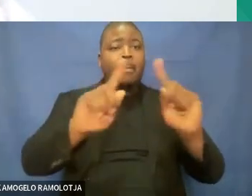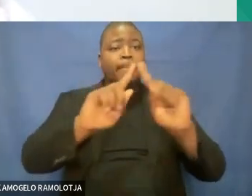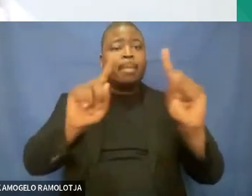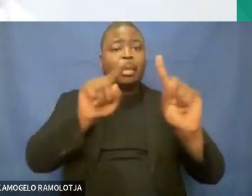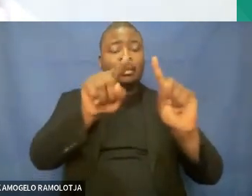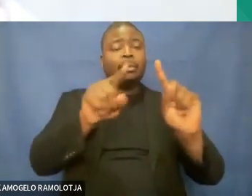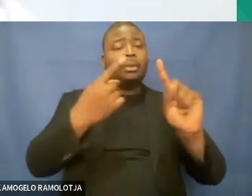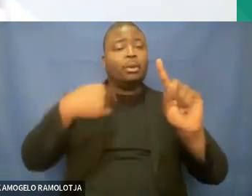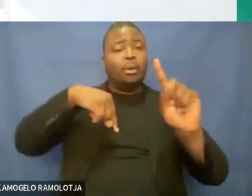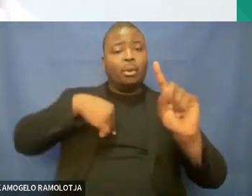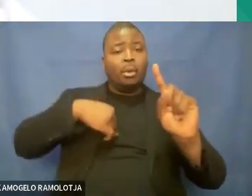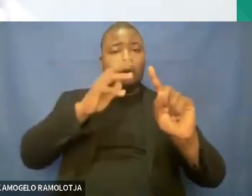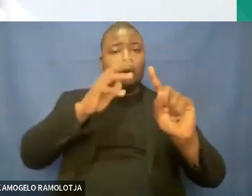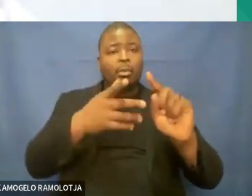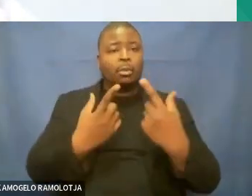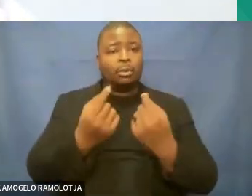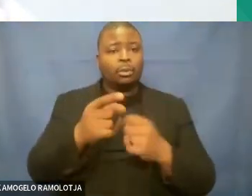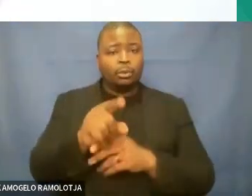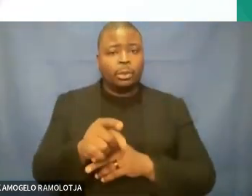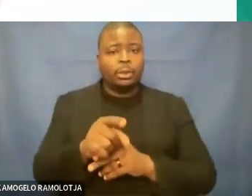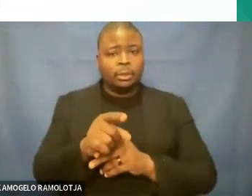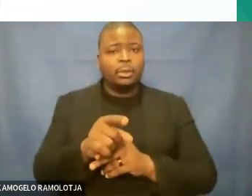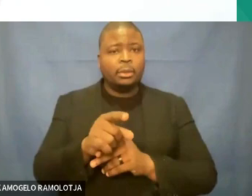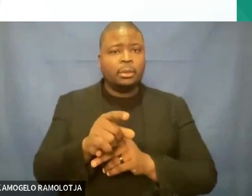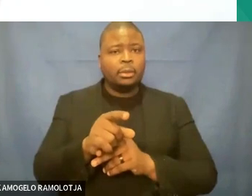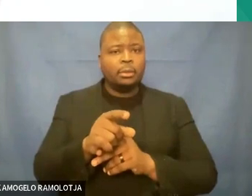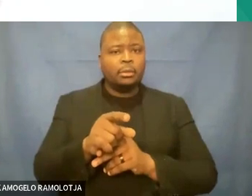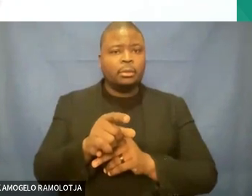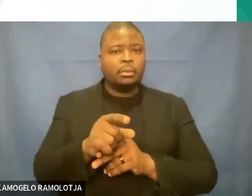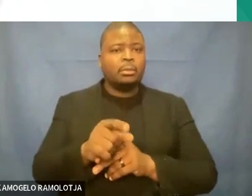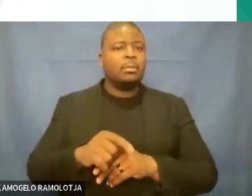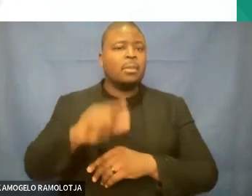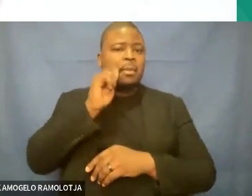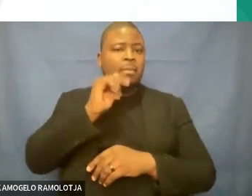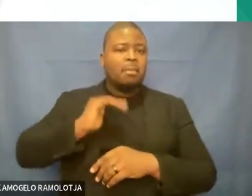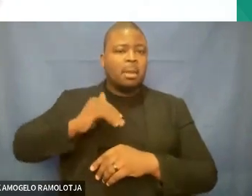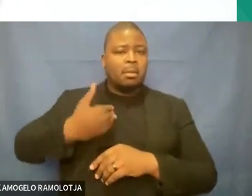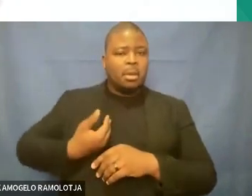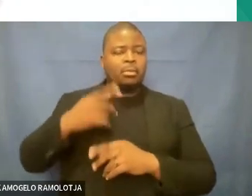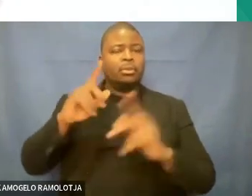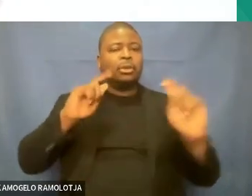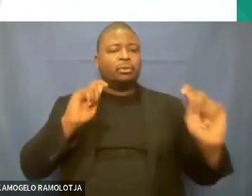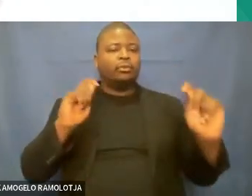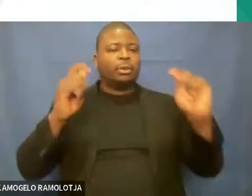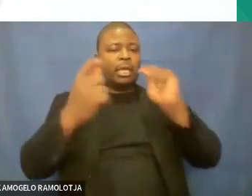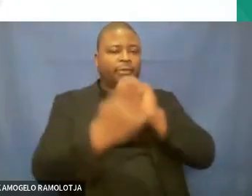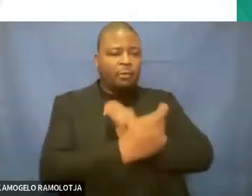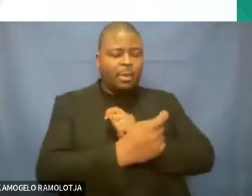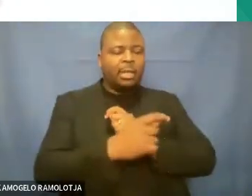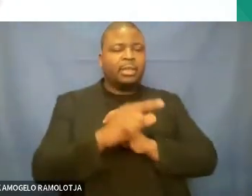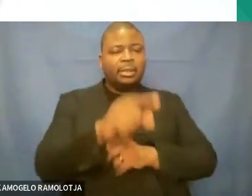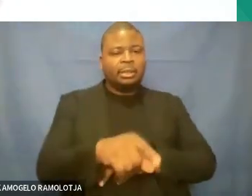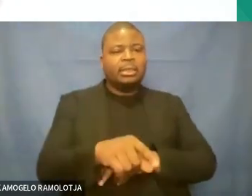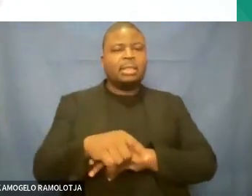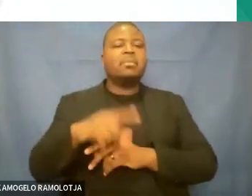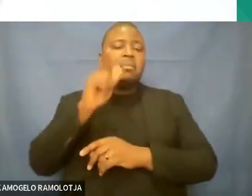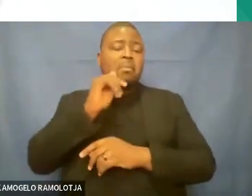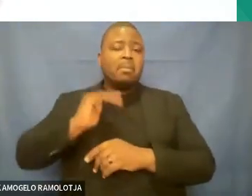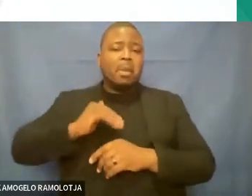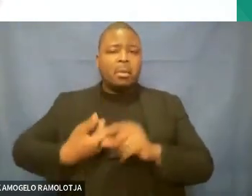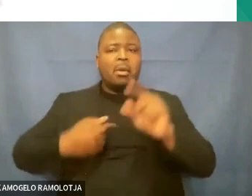around the conversation on gender transformation and gender diversity or